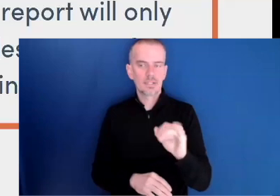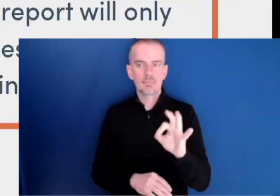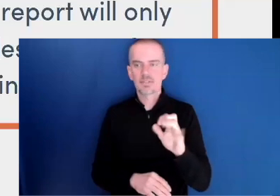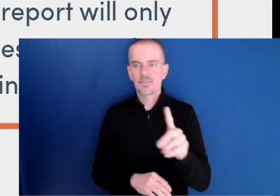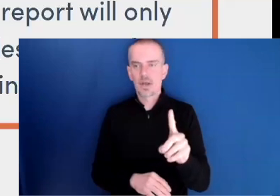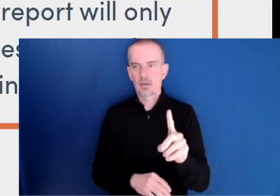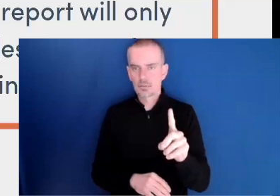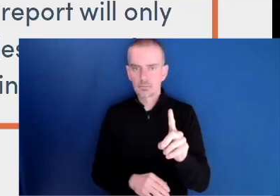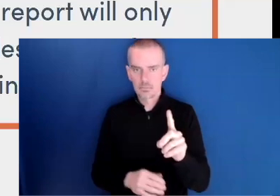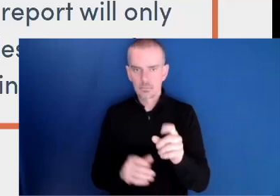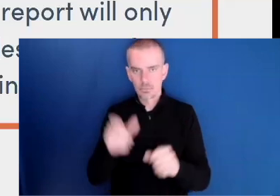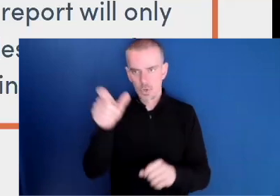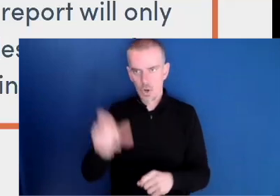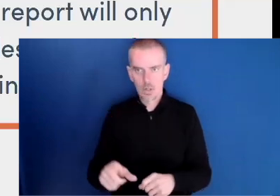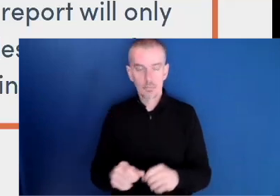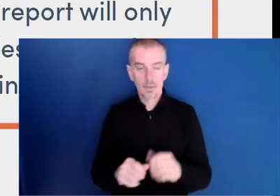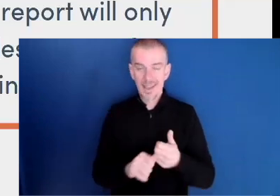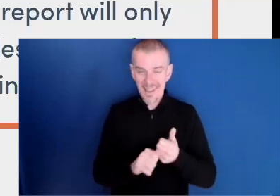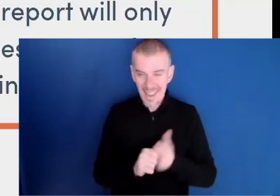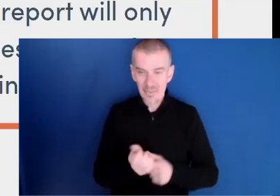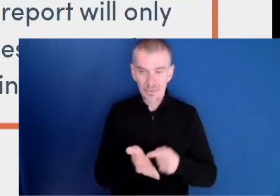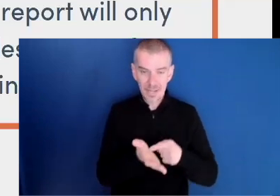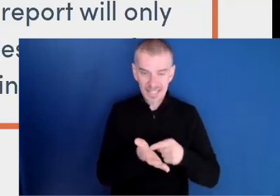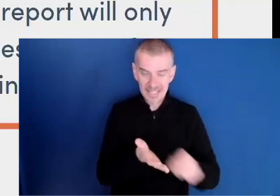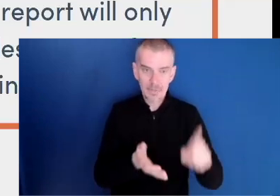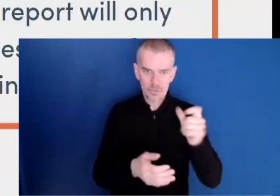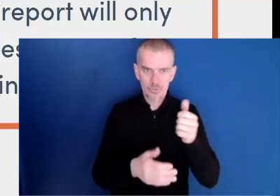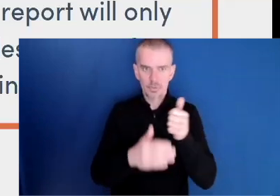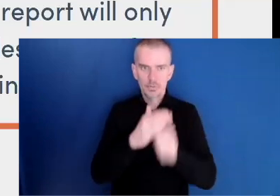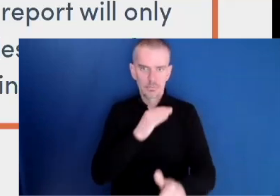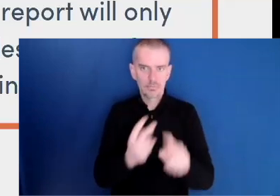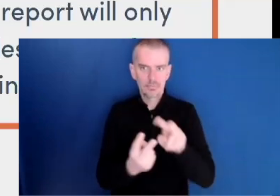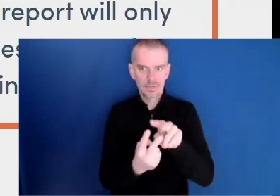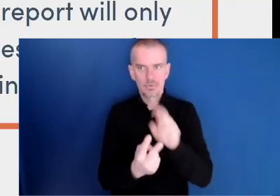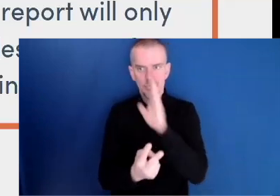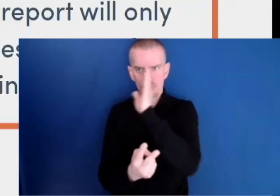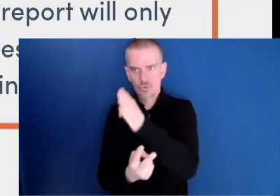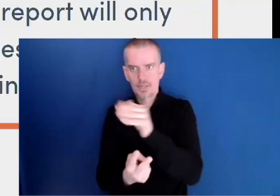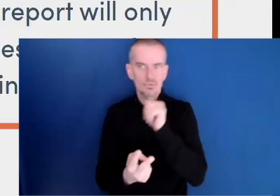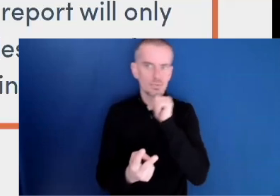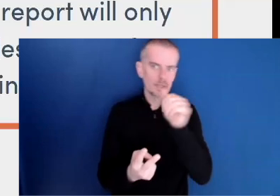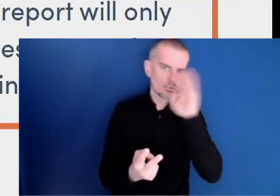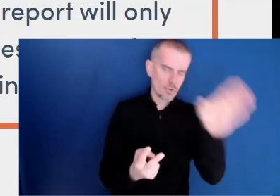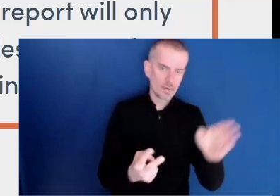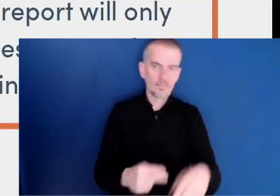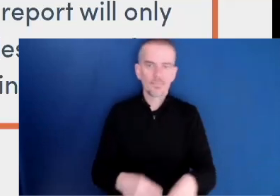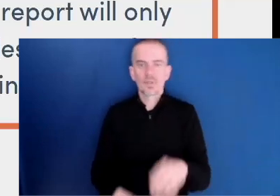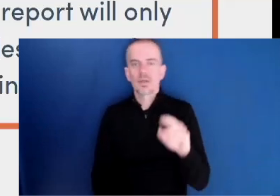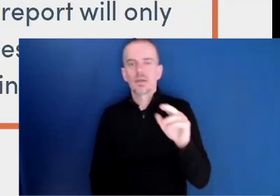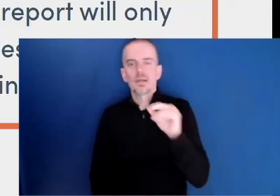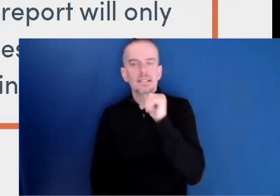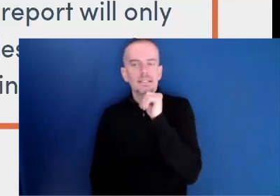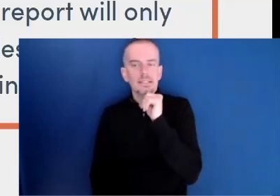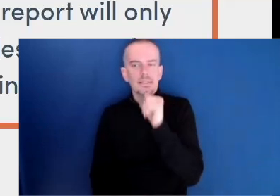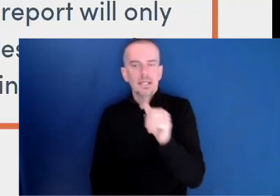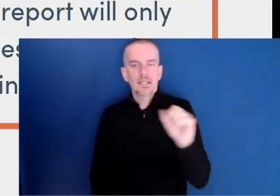expense should be in one of those buckets, direct or indirect buckets. The not specified column is those expenses that